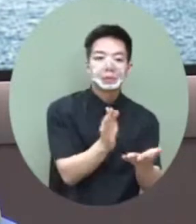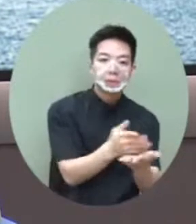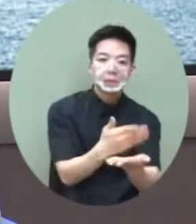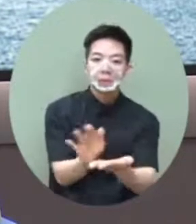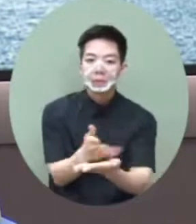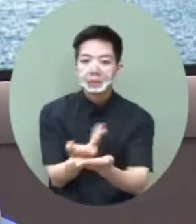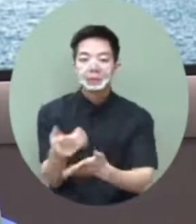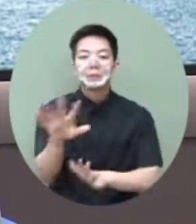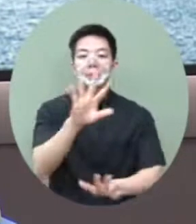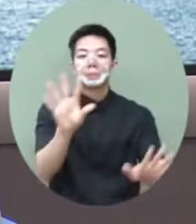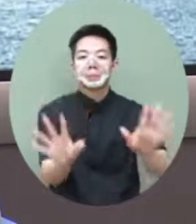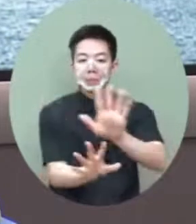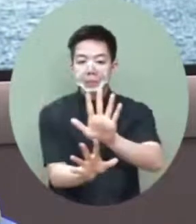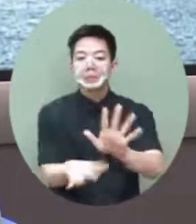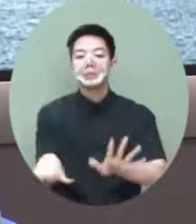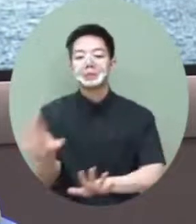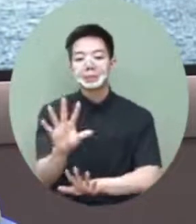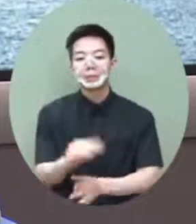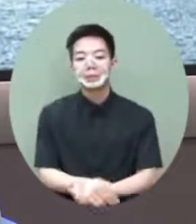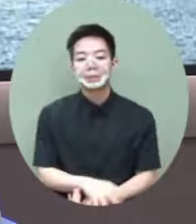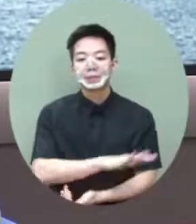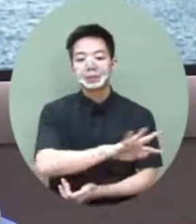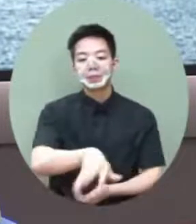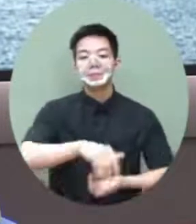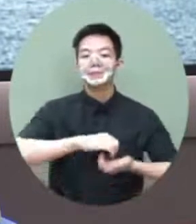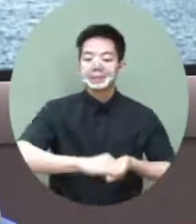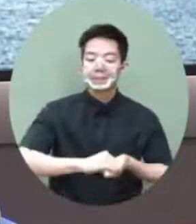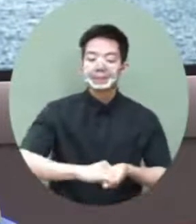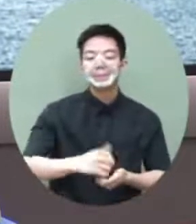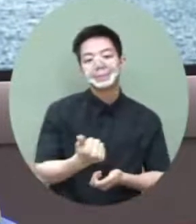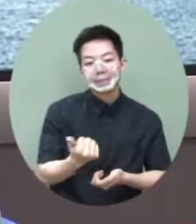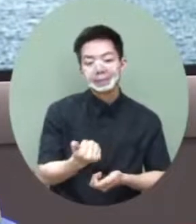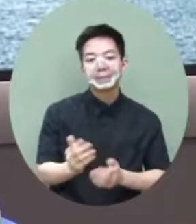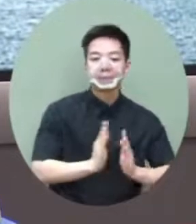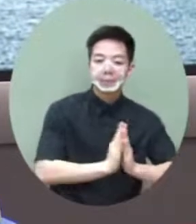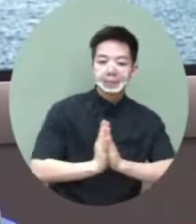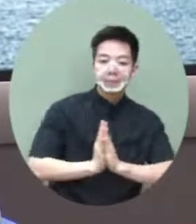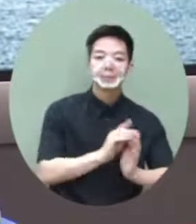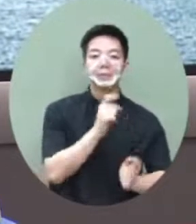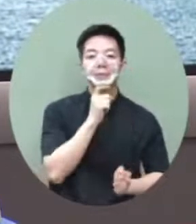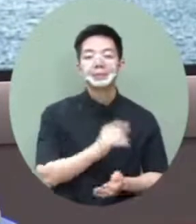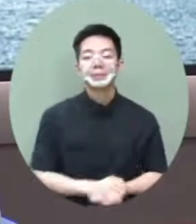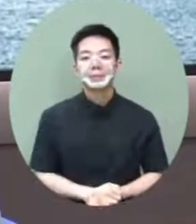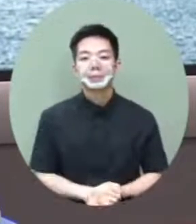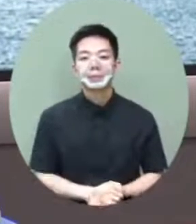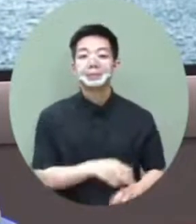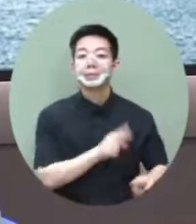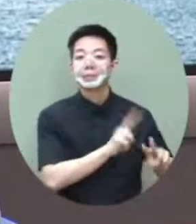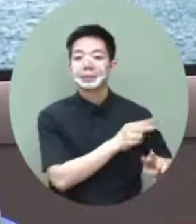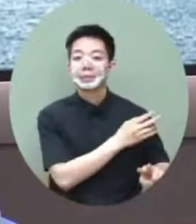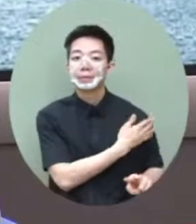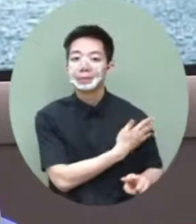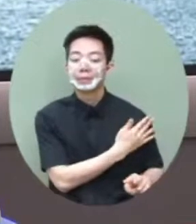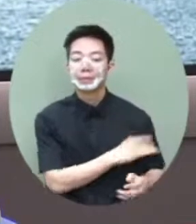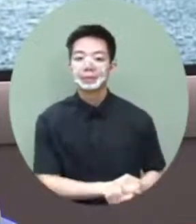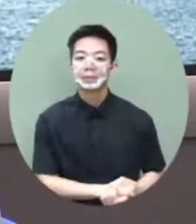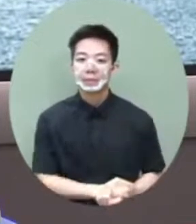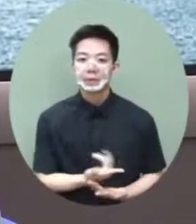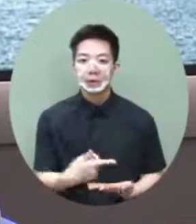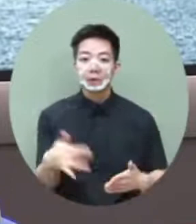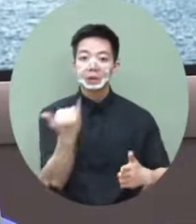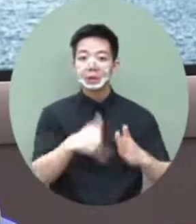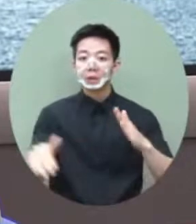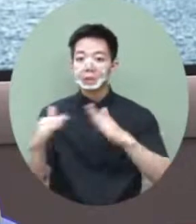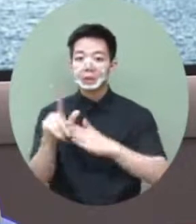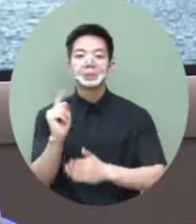into account the operation and arrangements to prepare the roster. They will